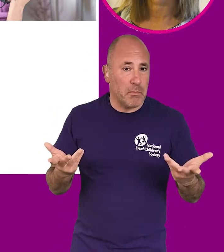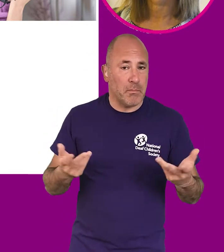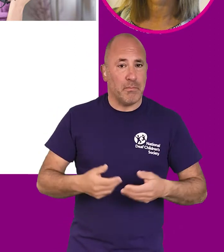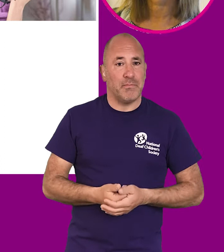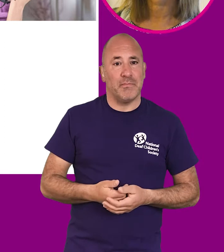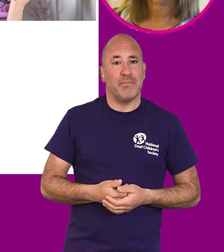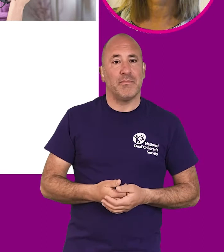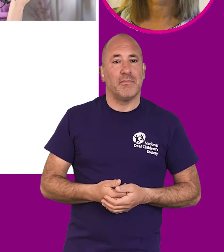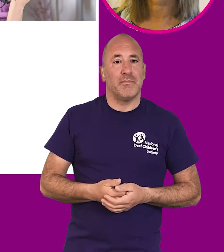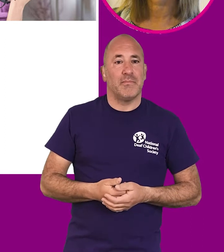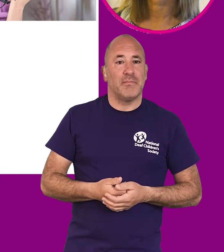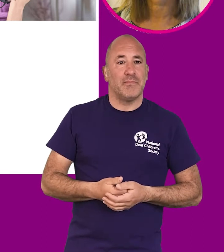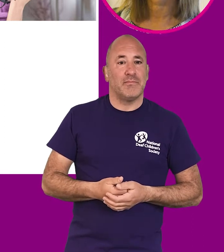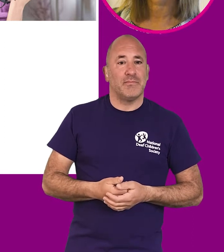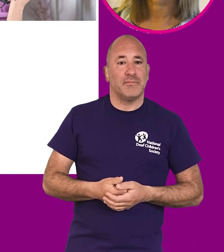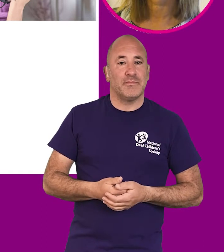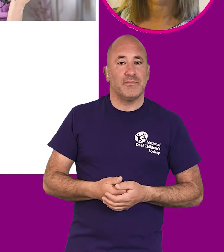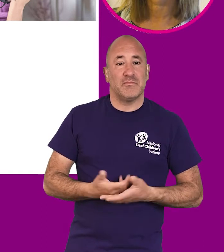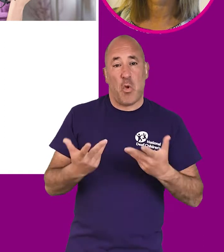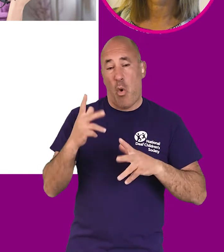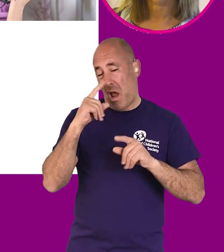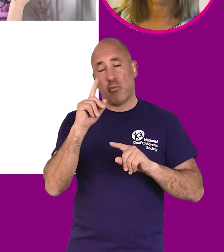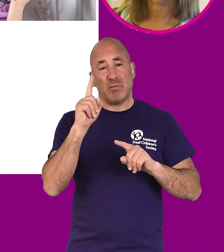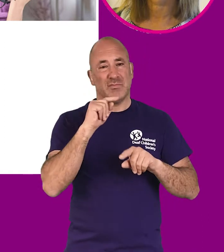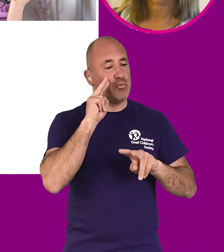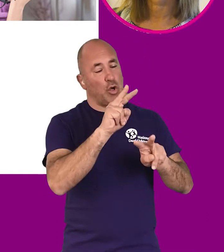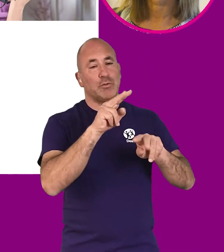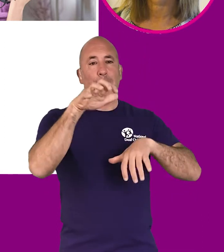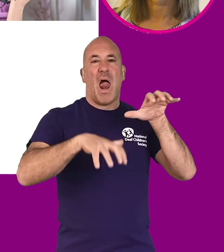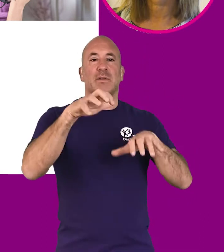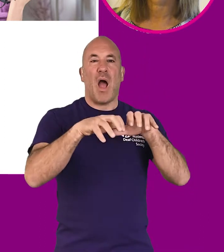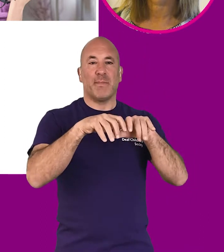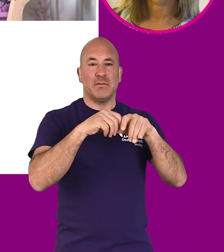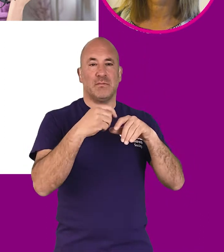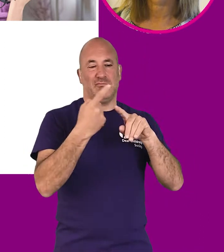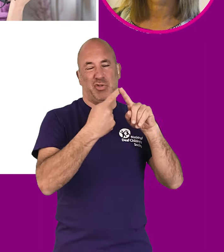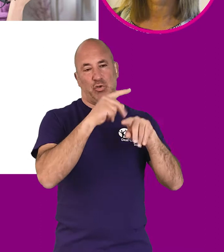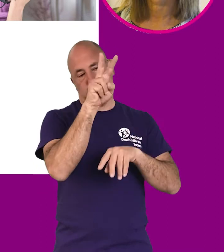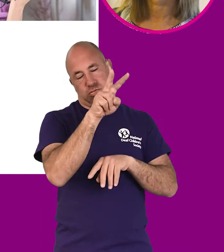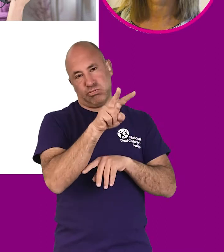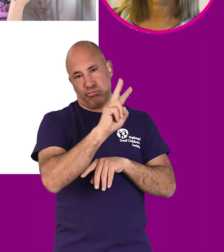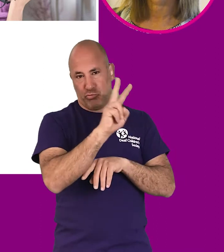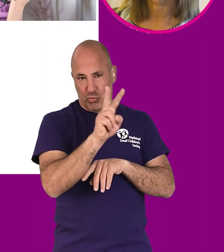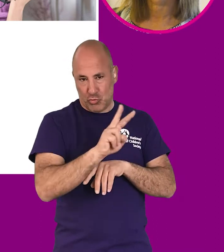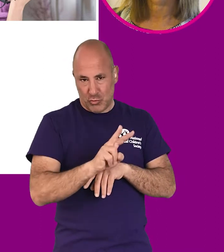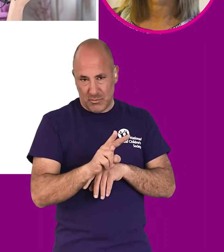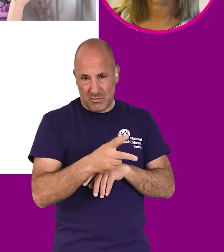able to sign things back to me, or I can watch the palantypist,